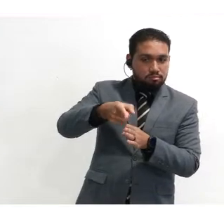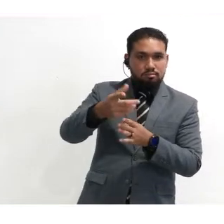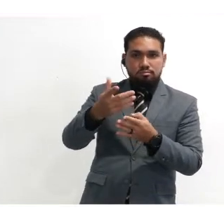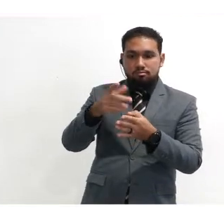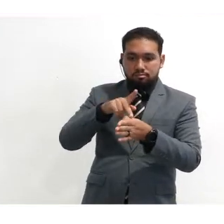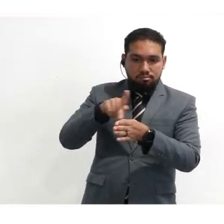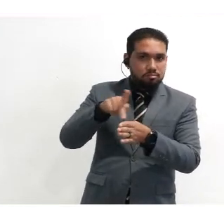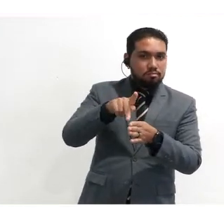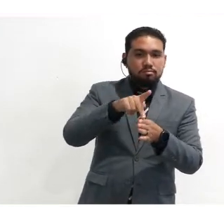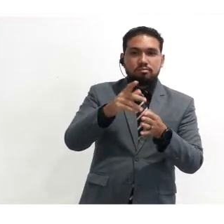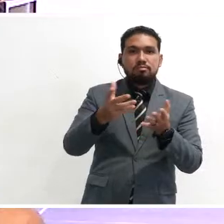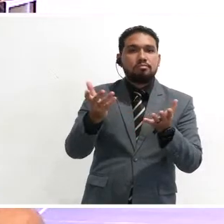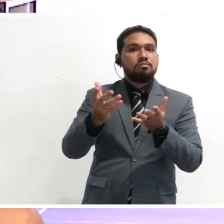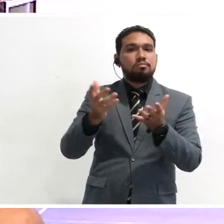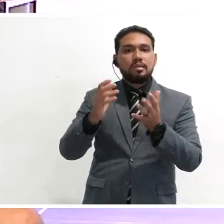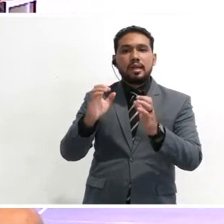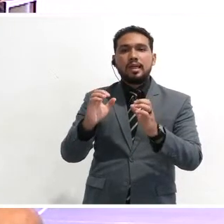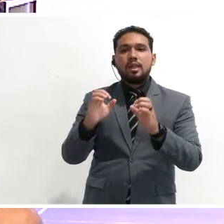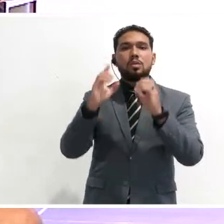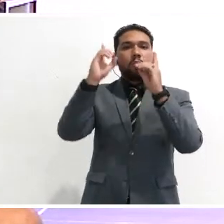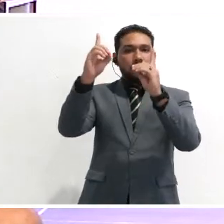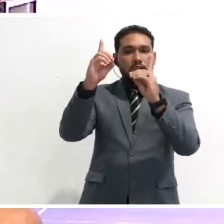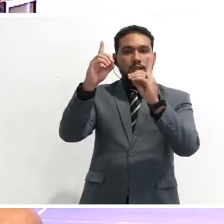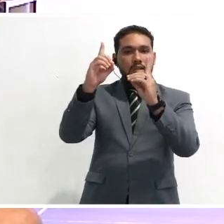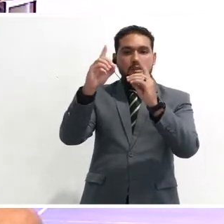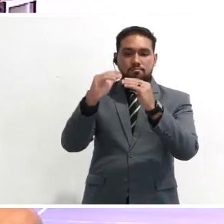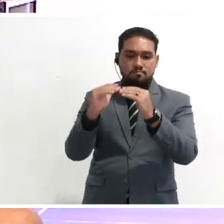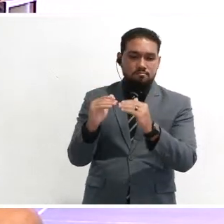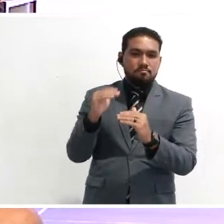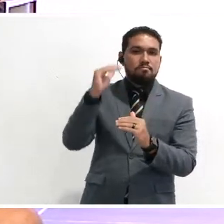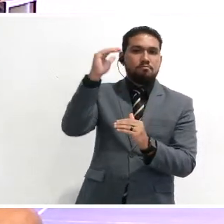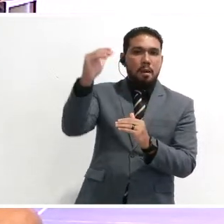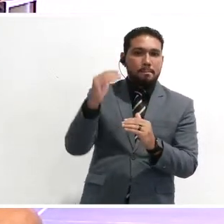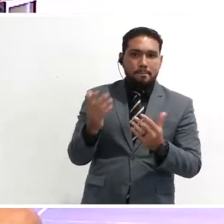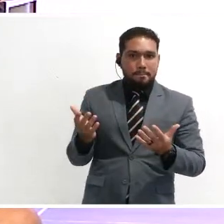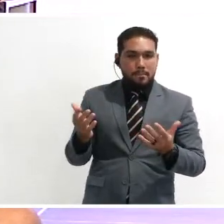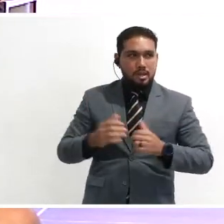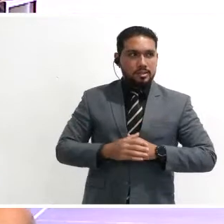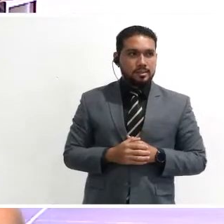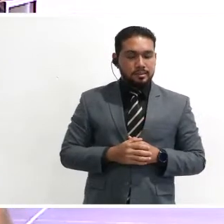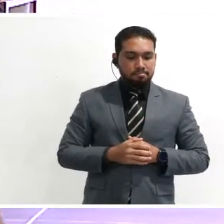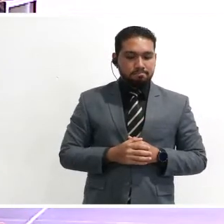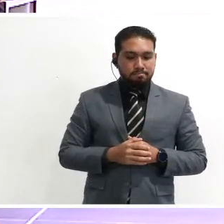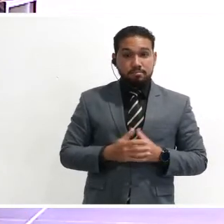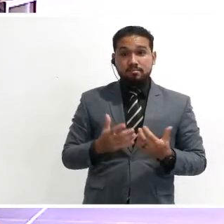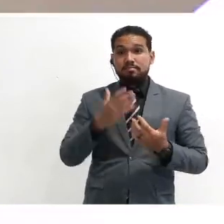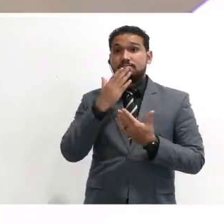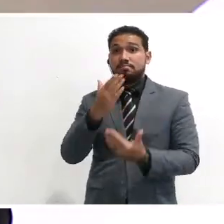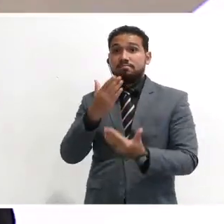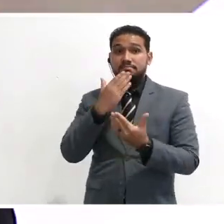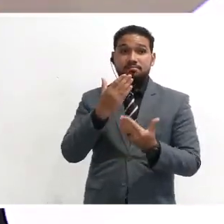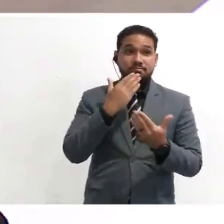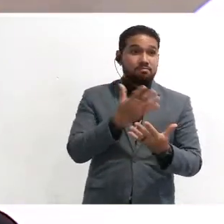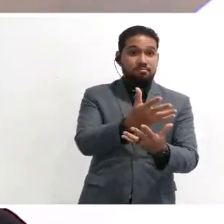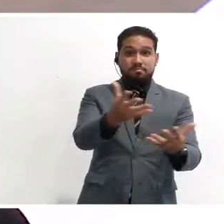basis. Thank you. Thank you very much, Paul, for your talk. Thank